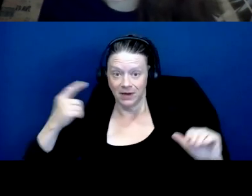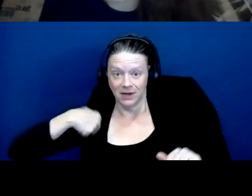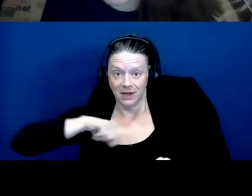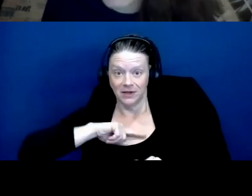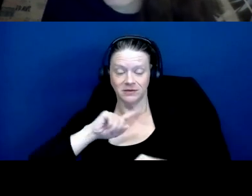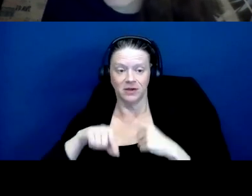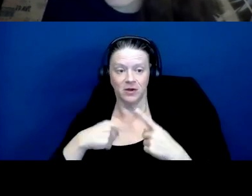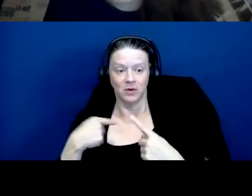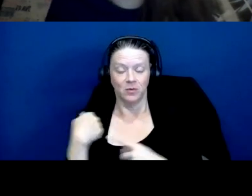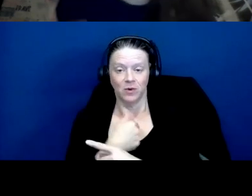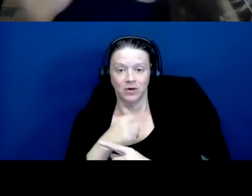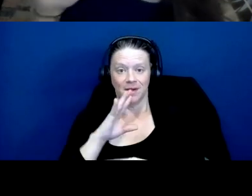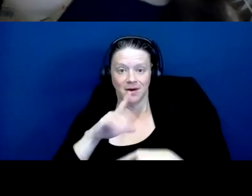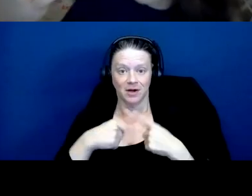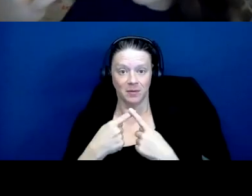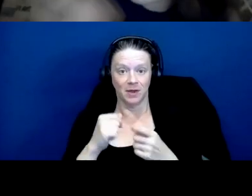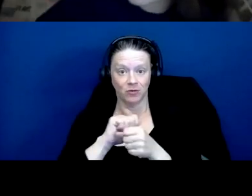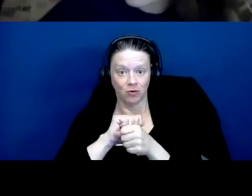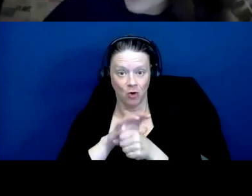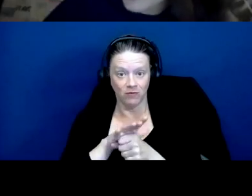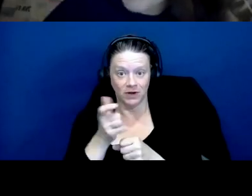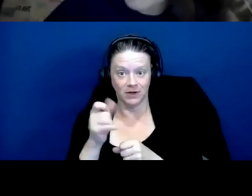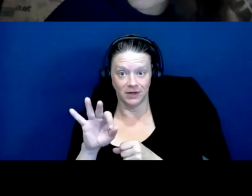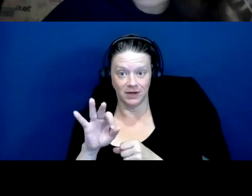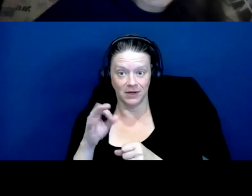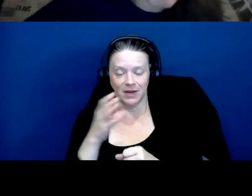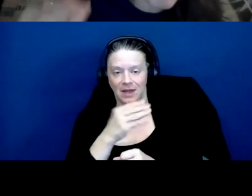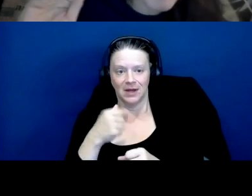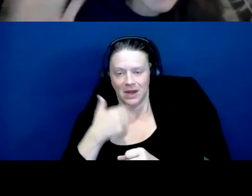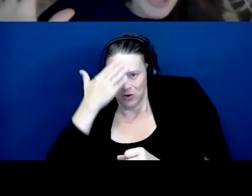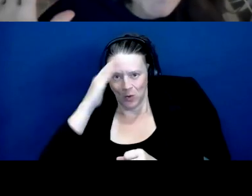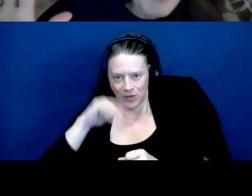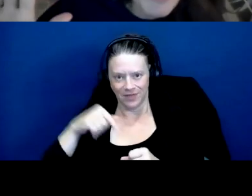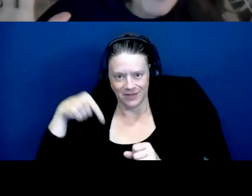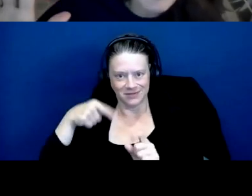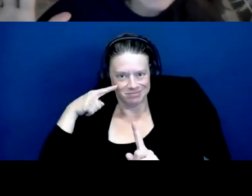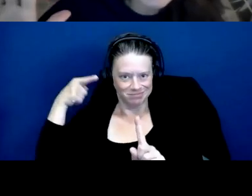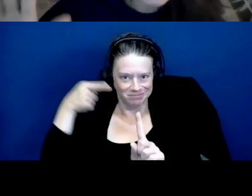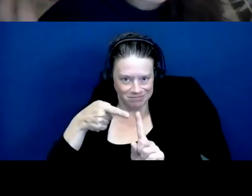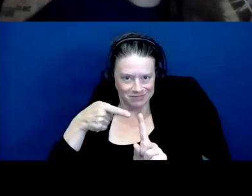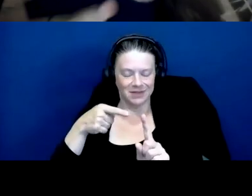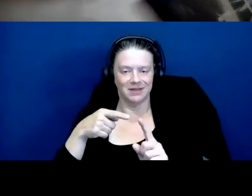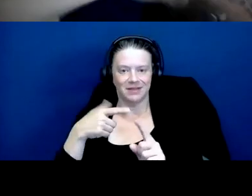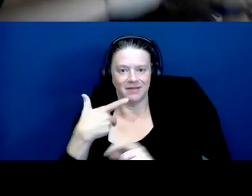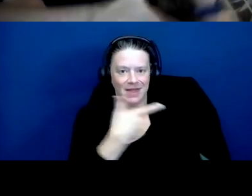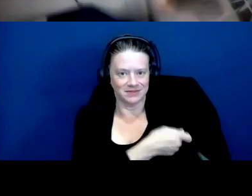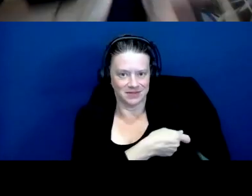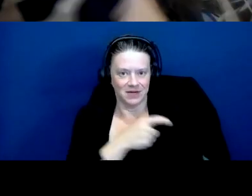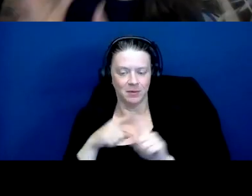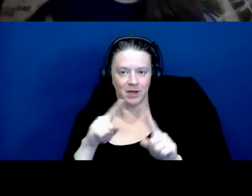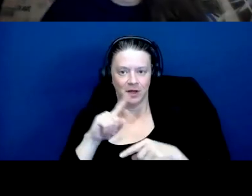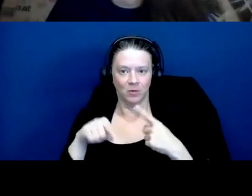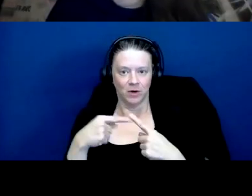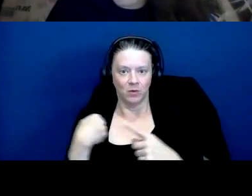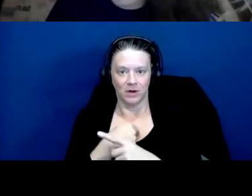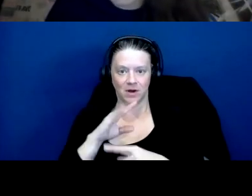talking about COVID, and I know that this is a talk about the vaccine, but when we talk about COVID, we're talking about